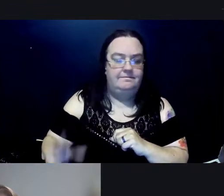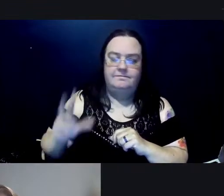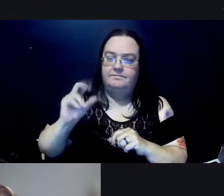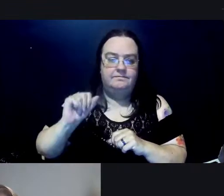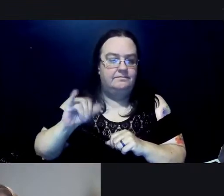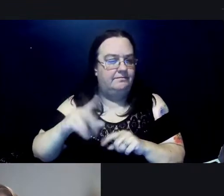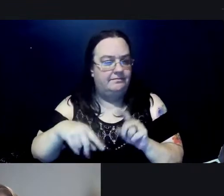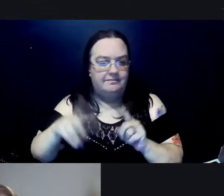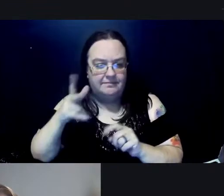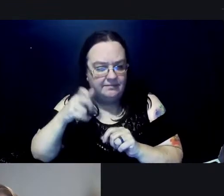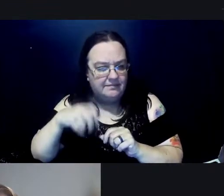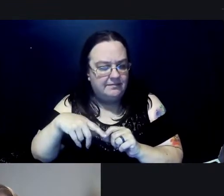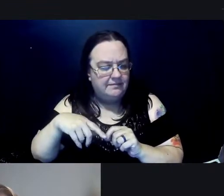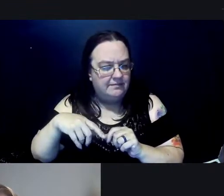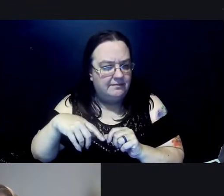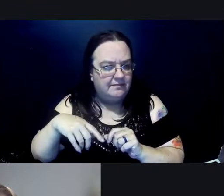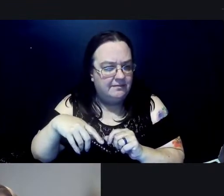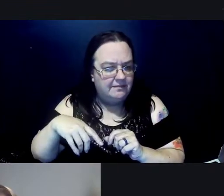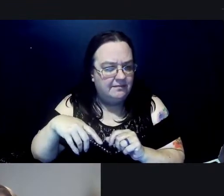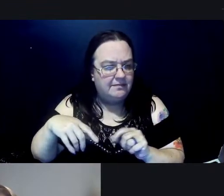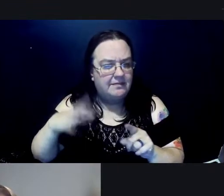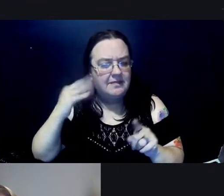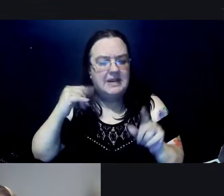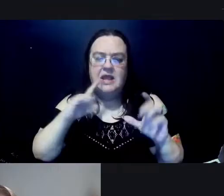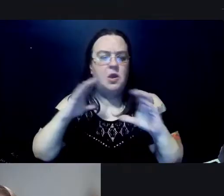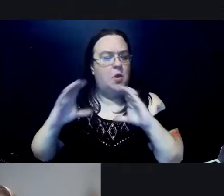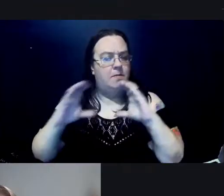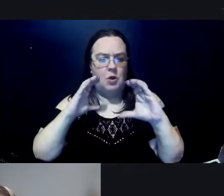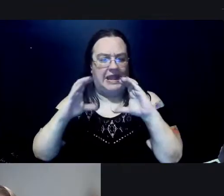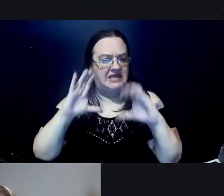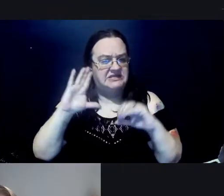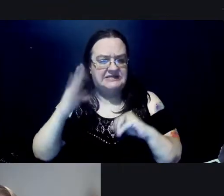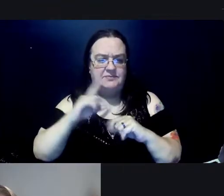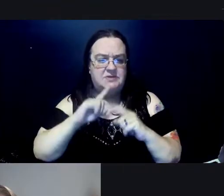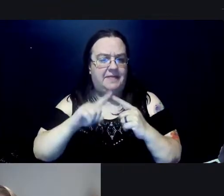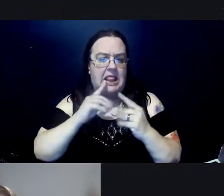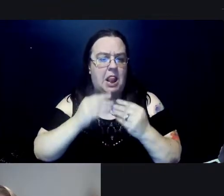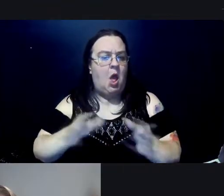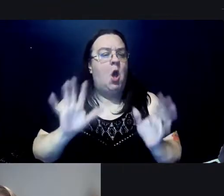again. Because it's like communication is getting lost.